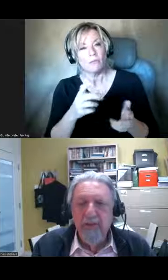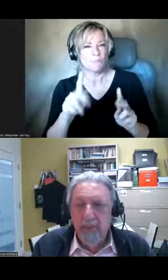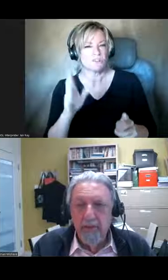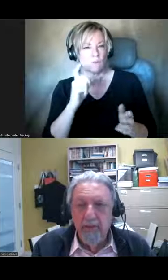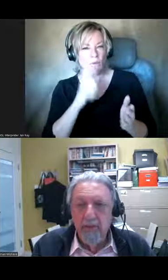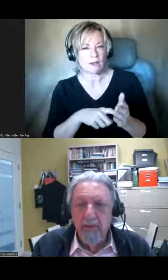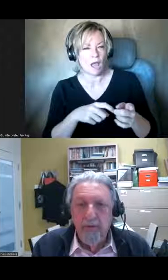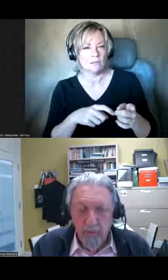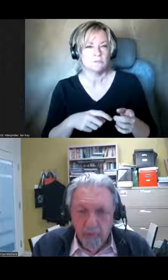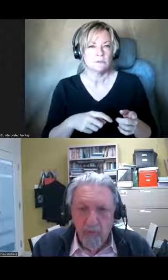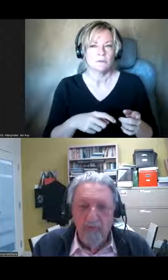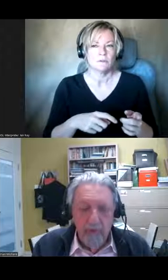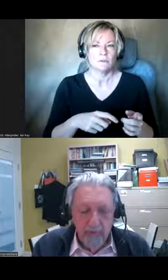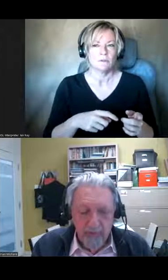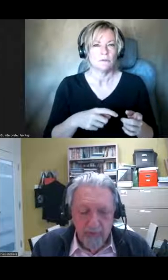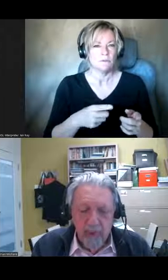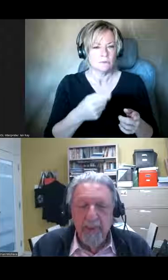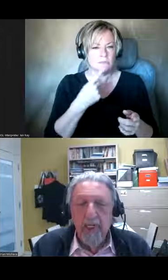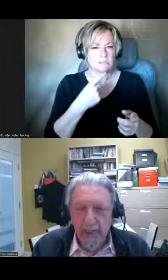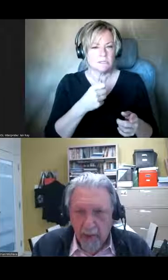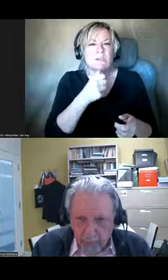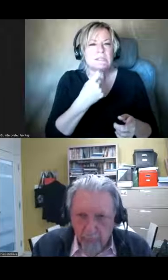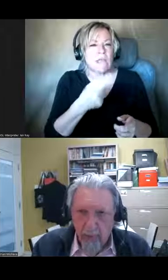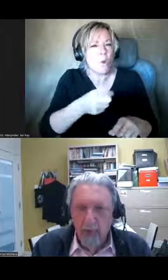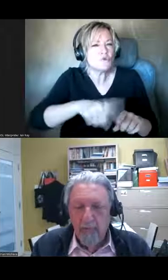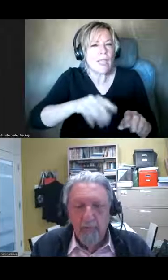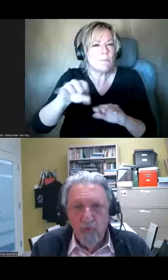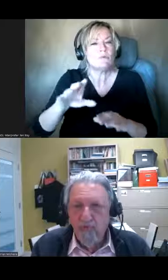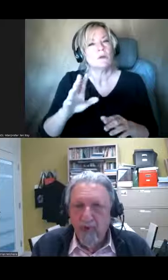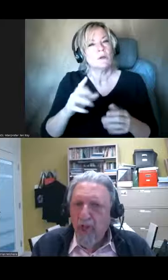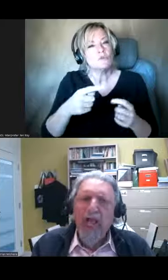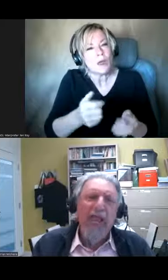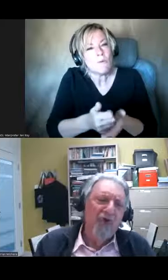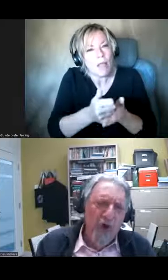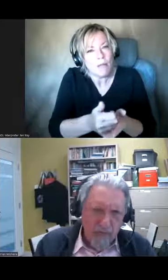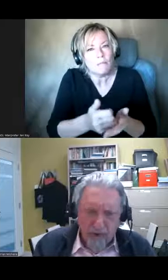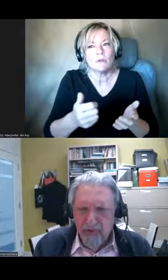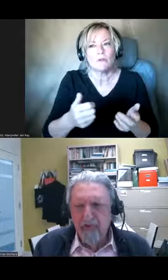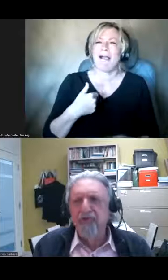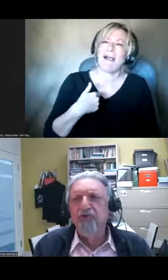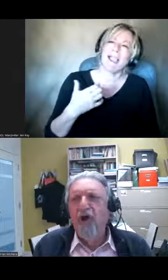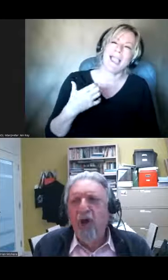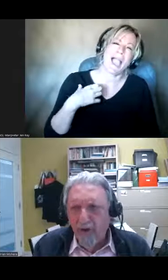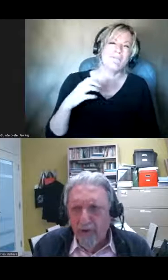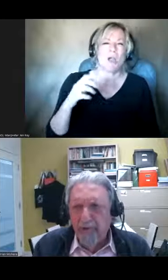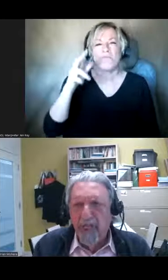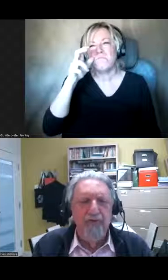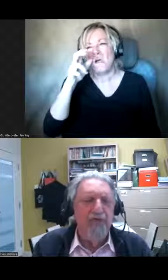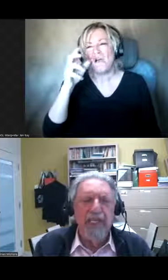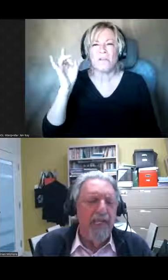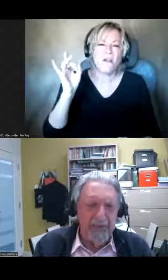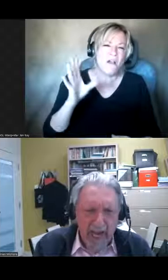"We didn't say you couldn't move. We just tried to help you move. I have cockroaches. This is a